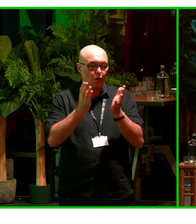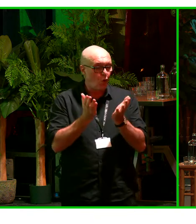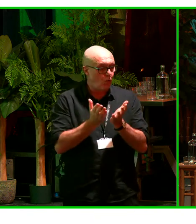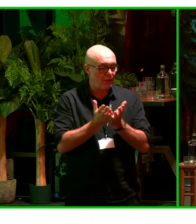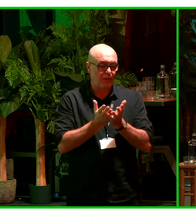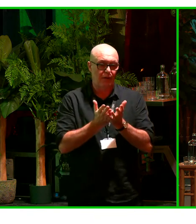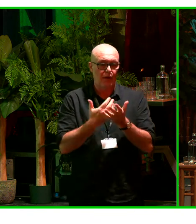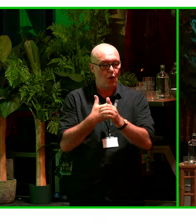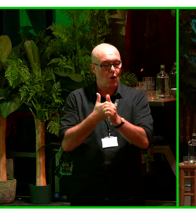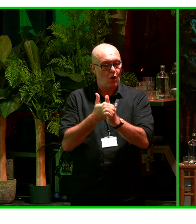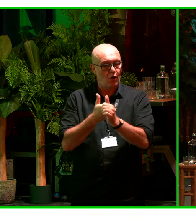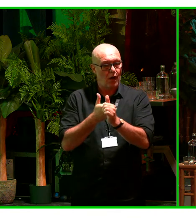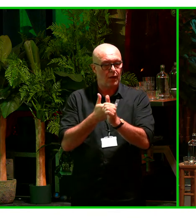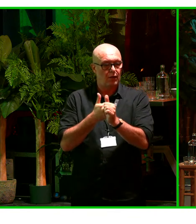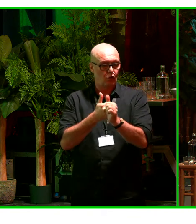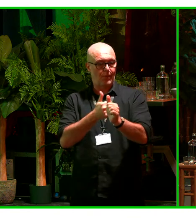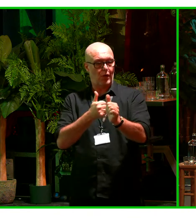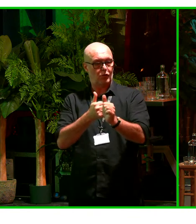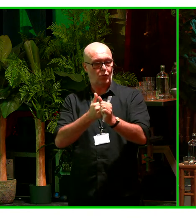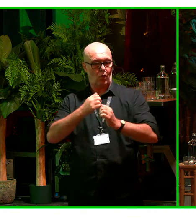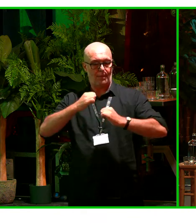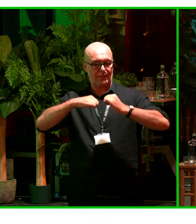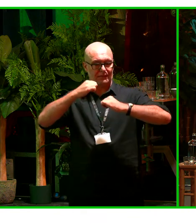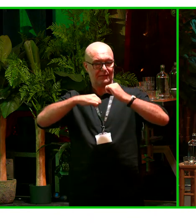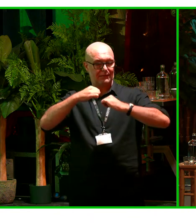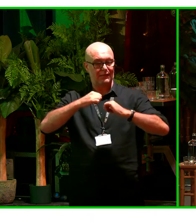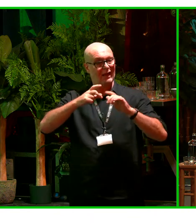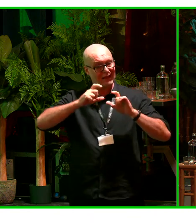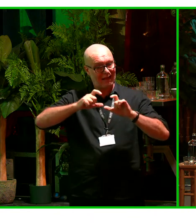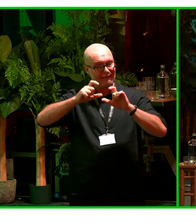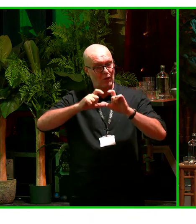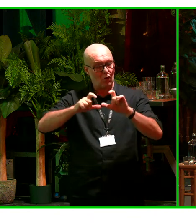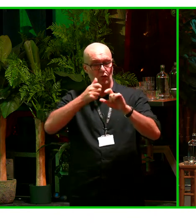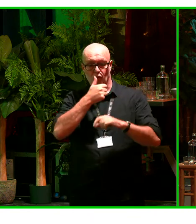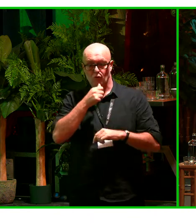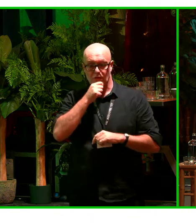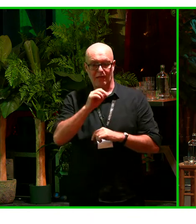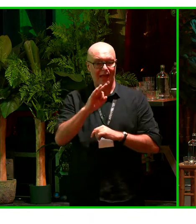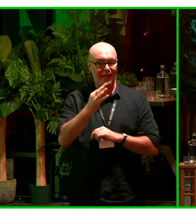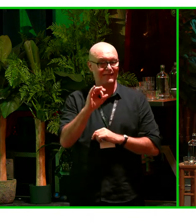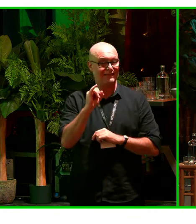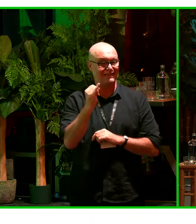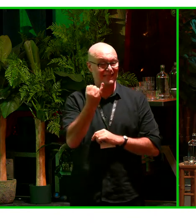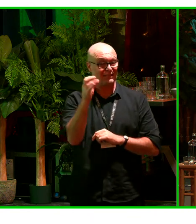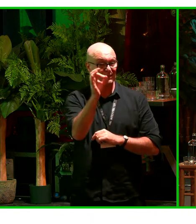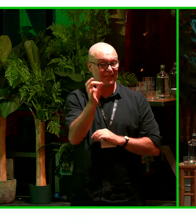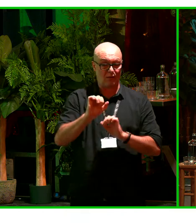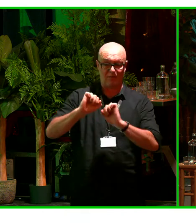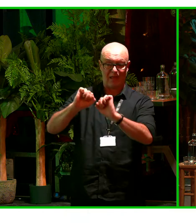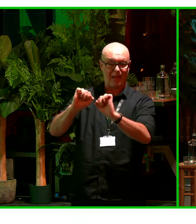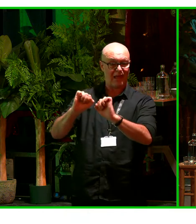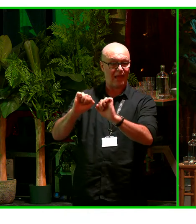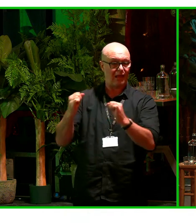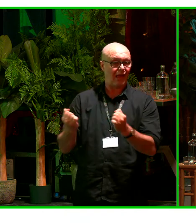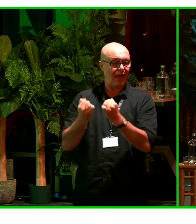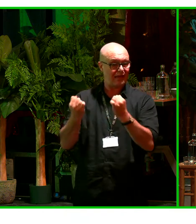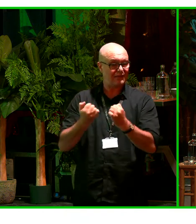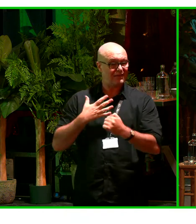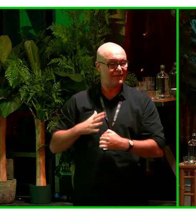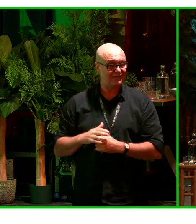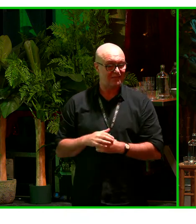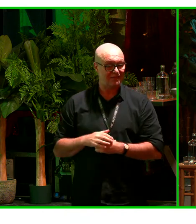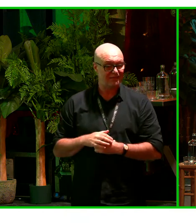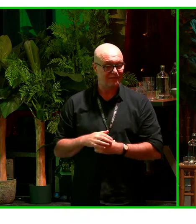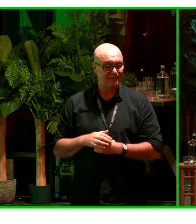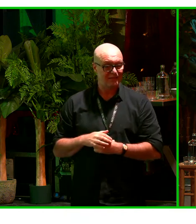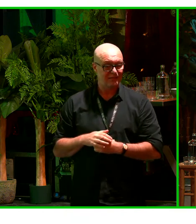buildings, they were still using 86% of their energy needs when